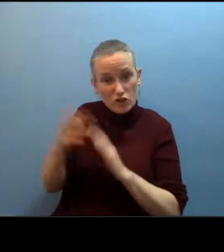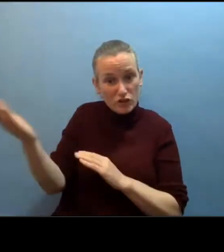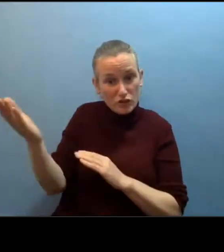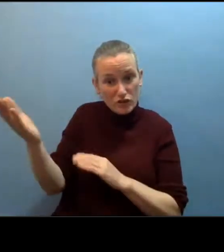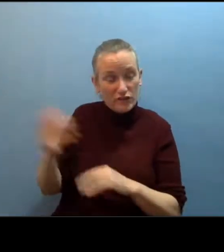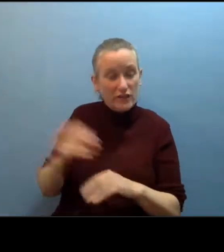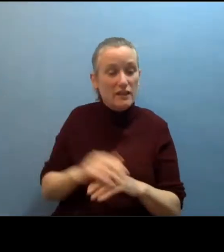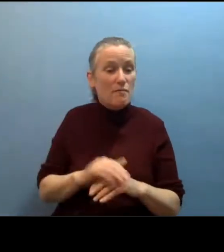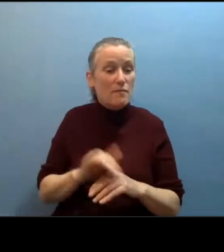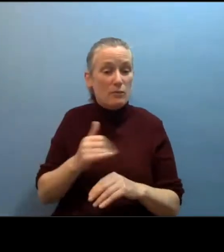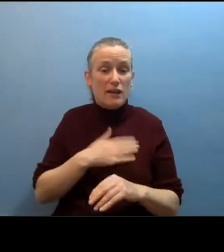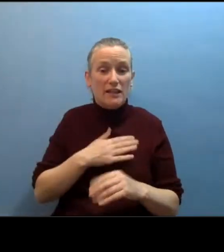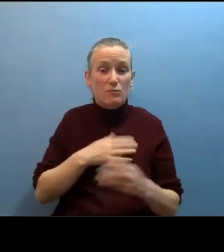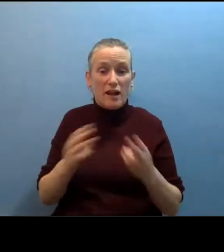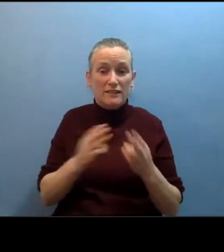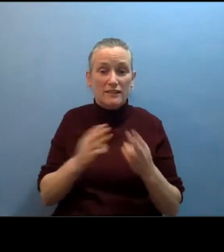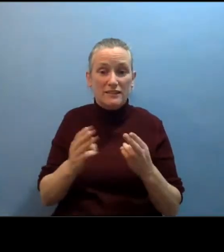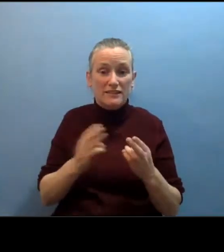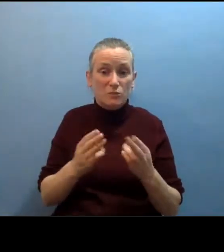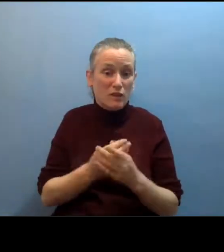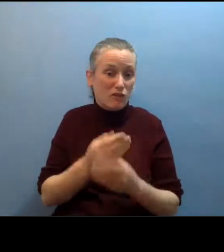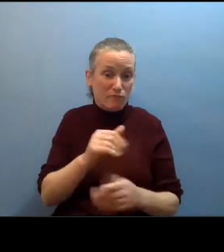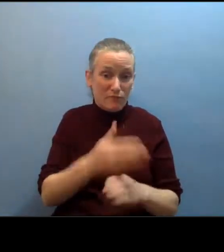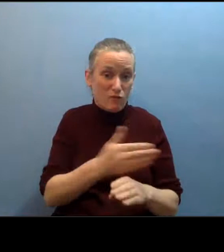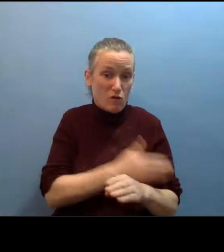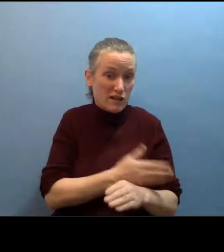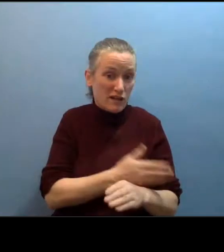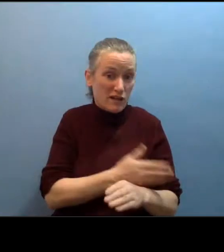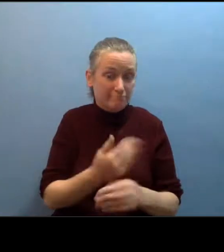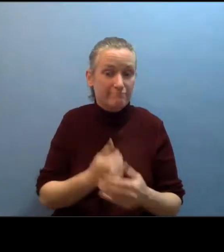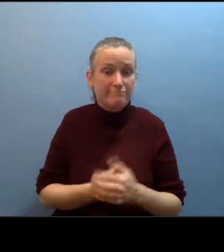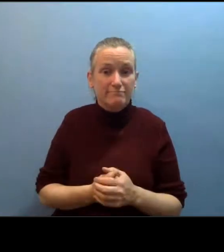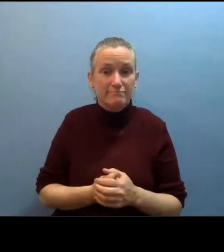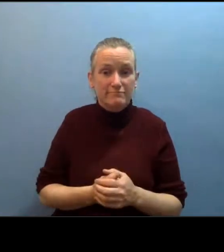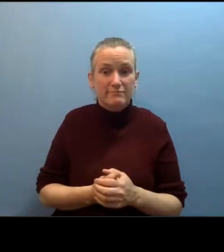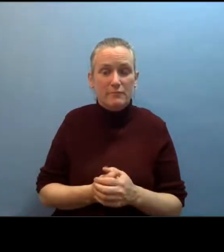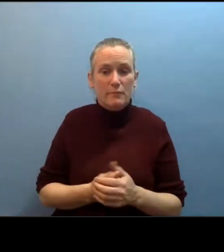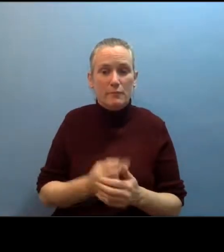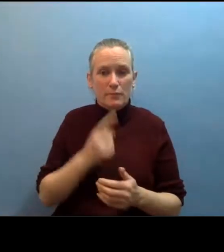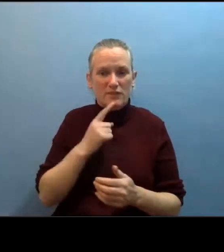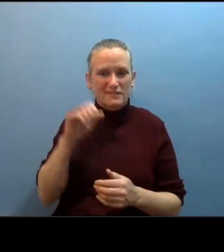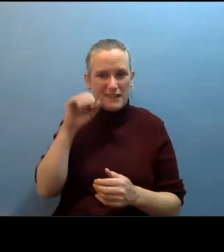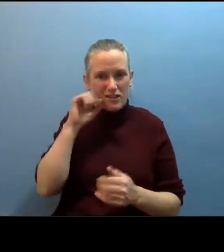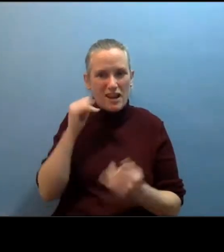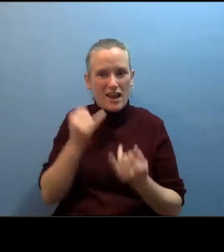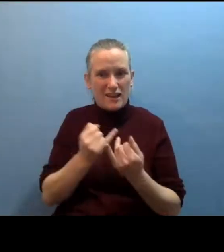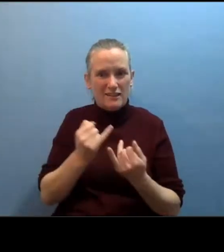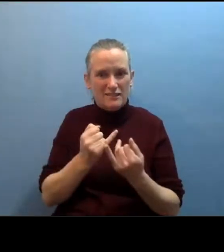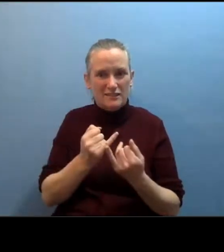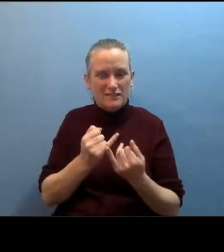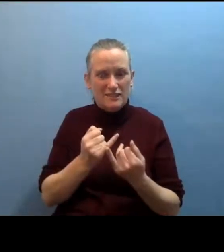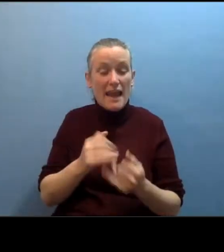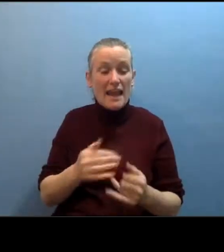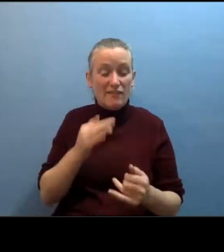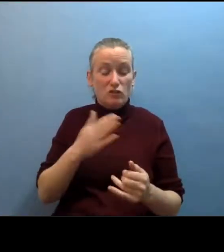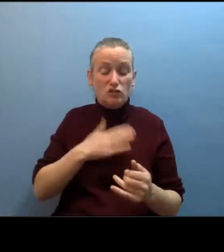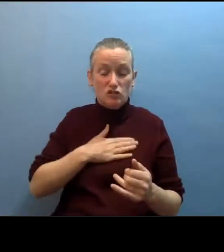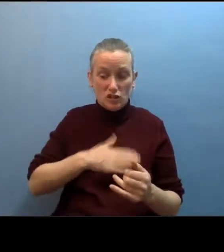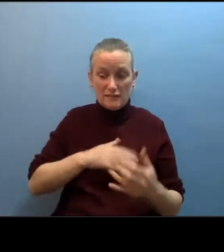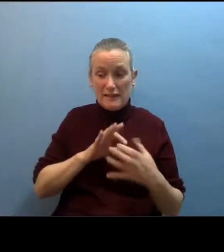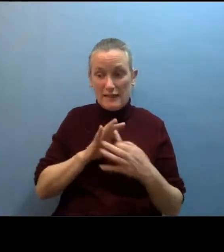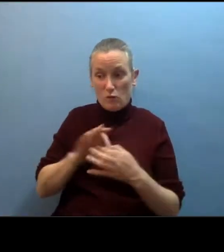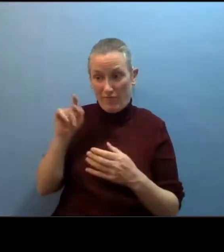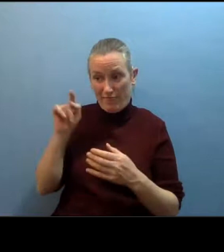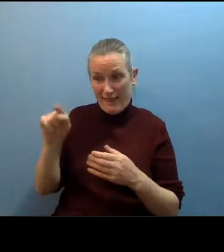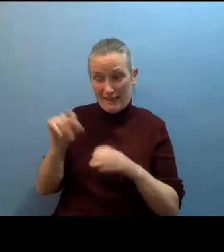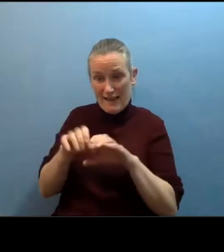her in advance. But it certainly does sound like the anxiety, if it's just in relation to this particular class,